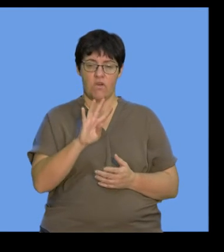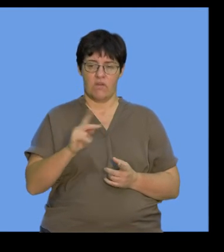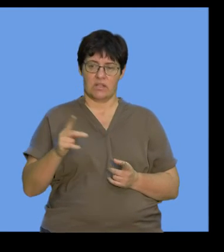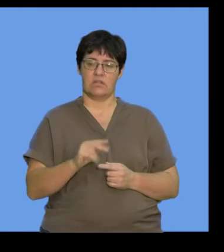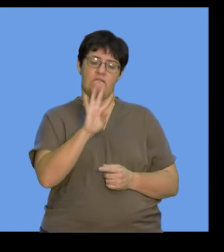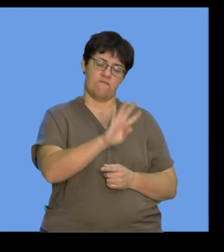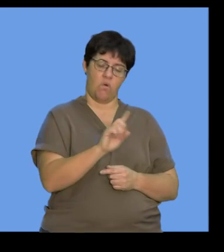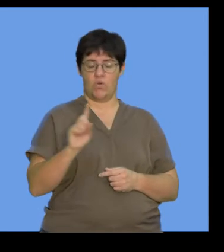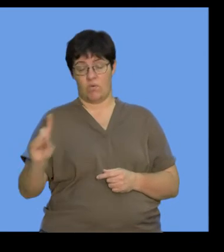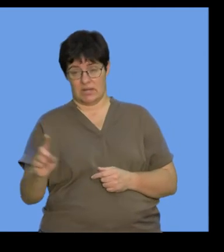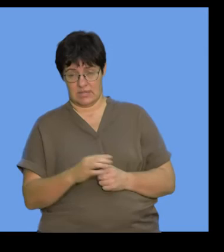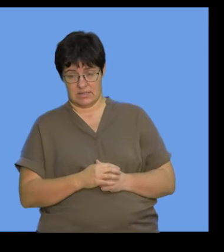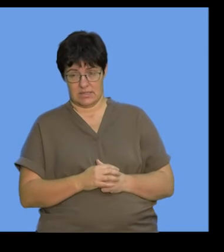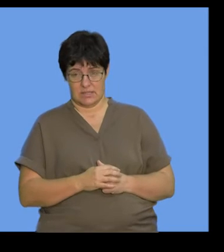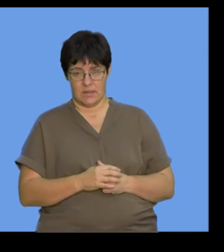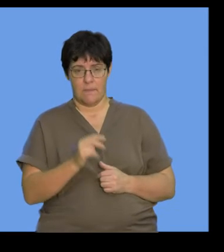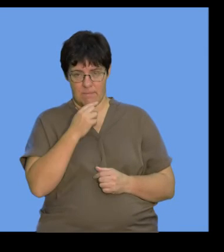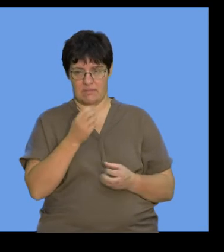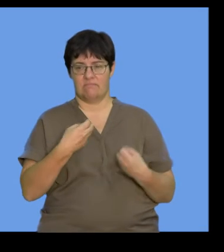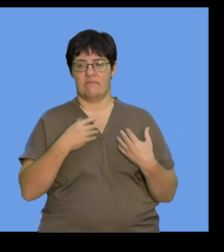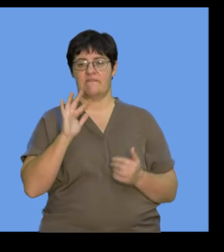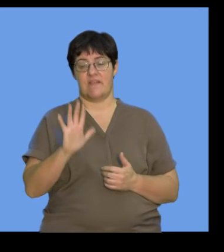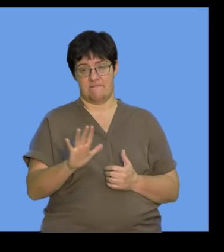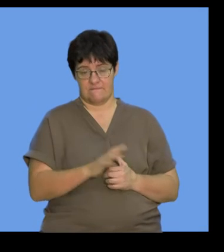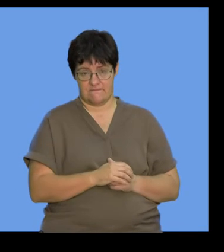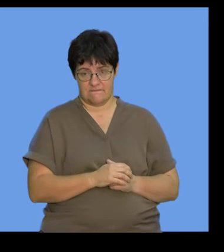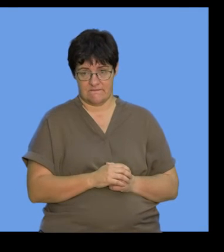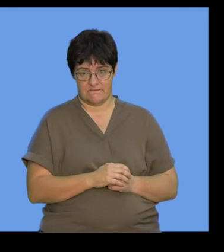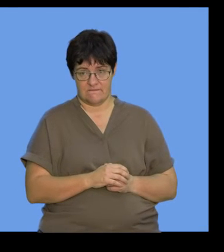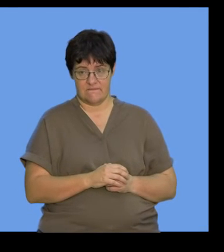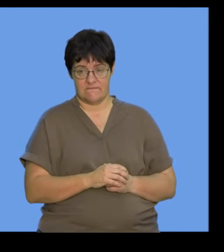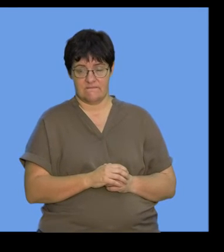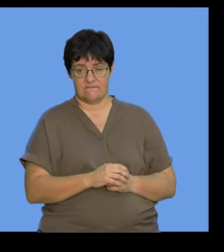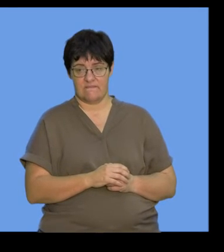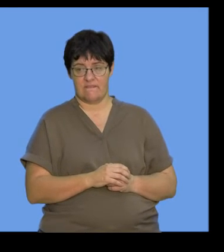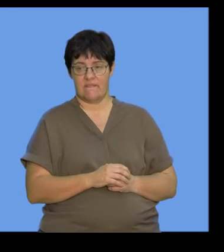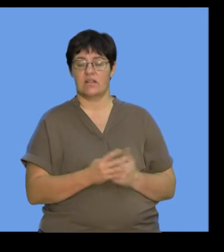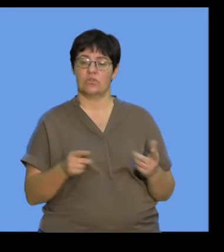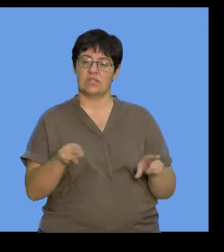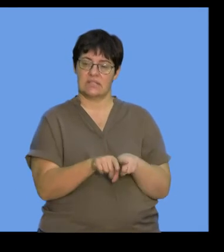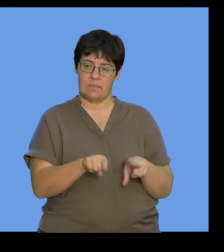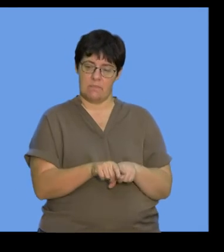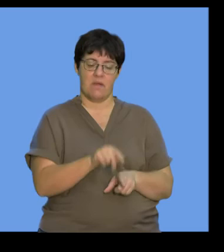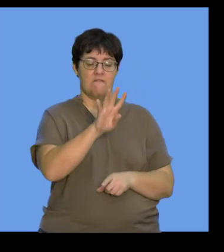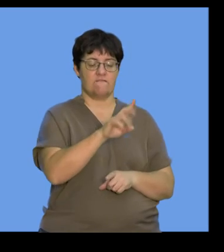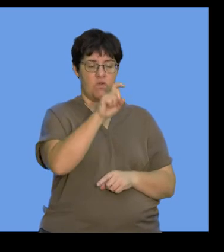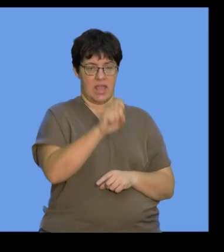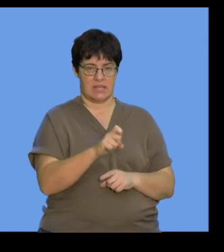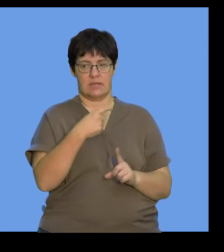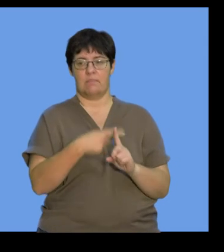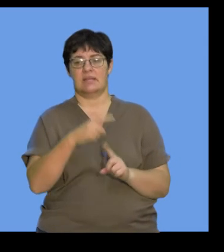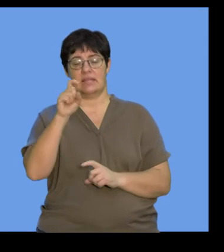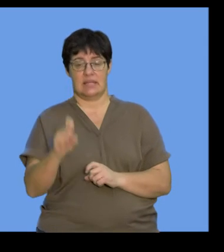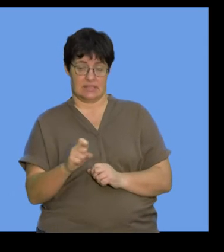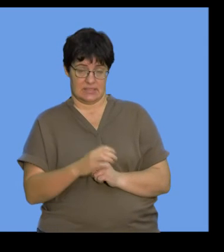of 4 will be 4 and 1 to give you the 5, right? So meaning here it is the same as